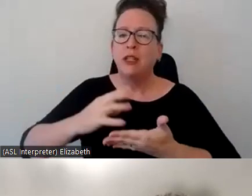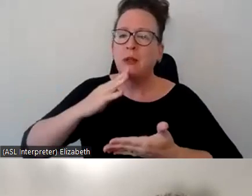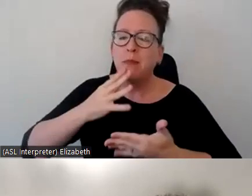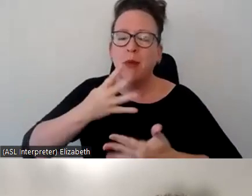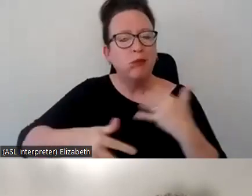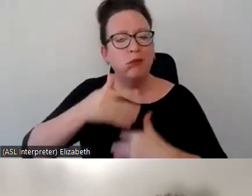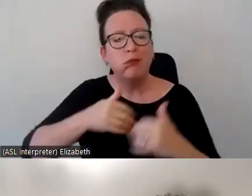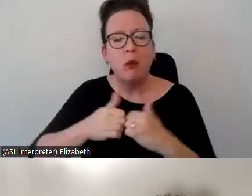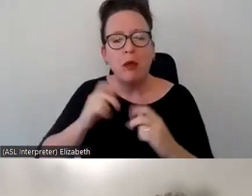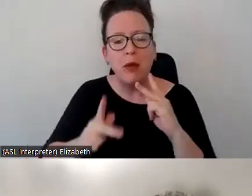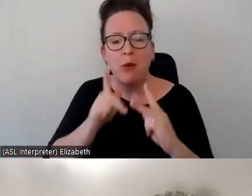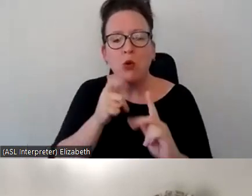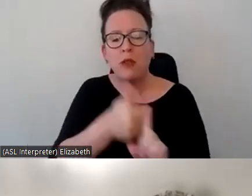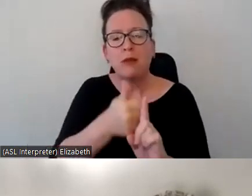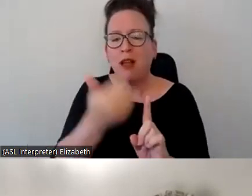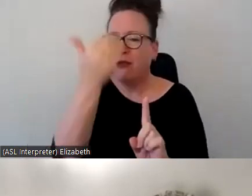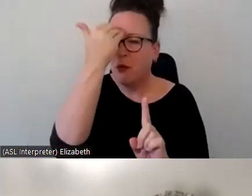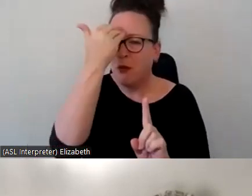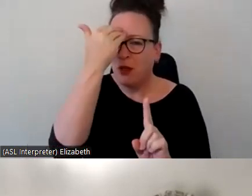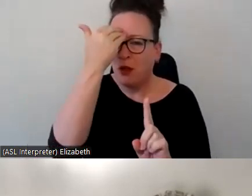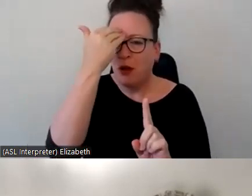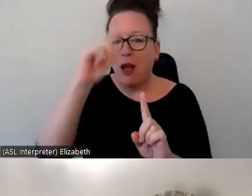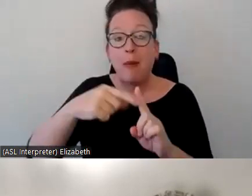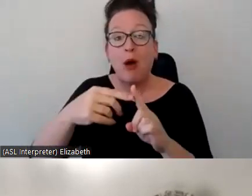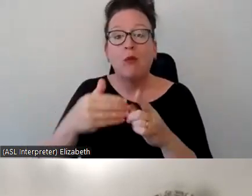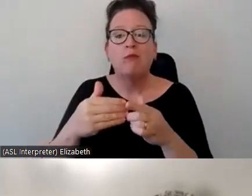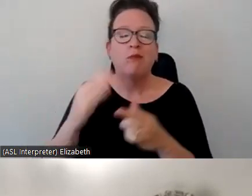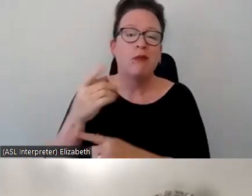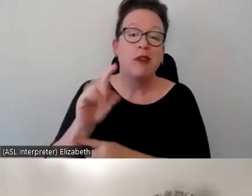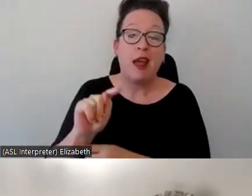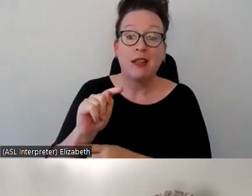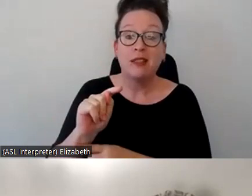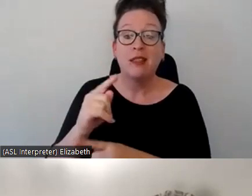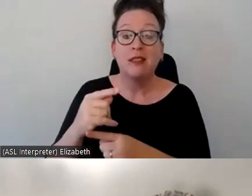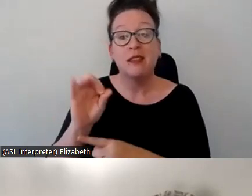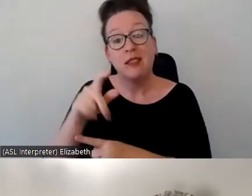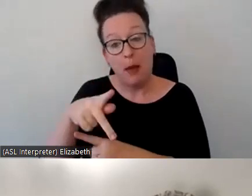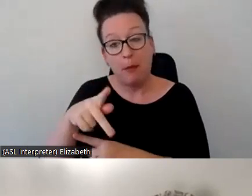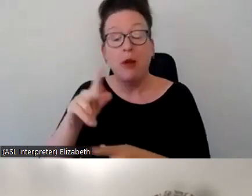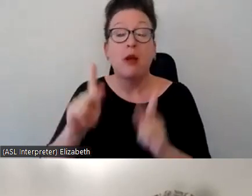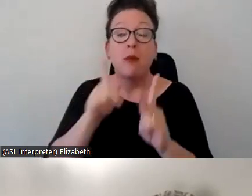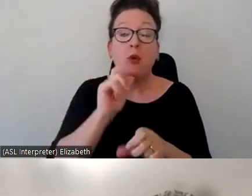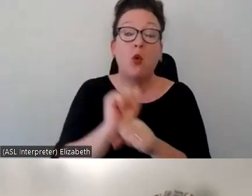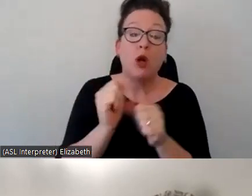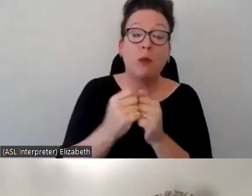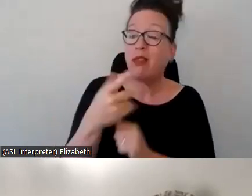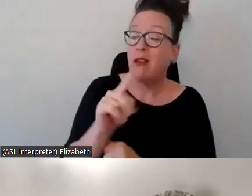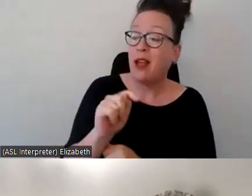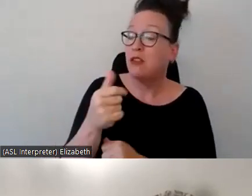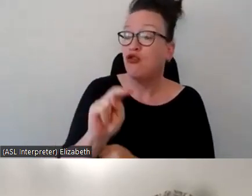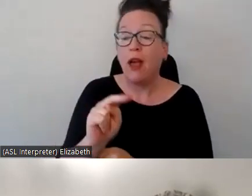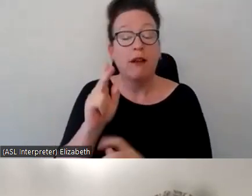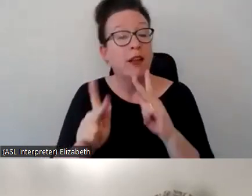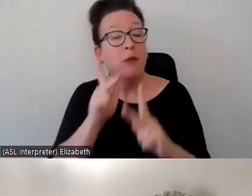with life a little bit at the next step, people going through NextGen, people that work NextGen, folks that are participating